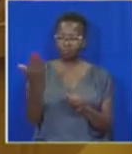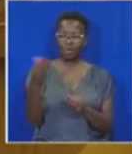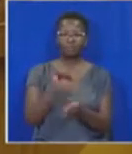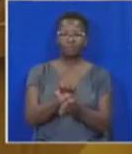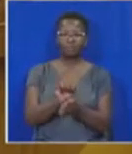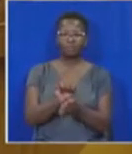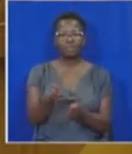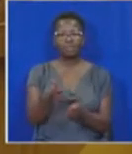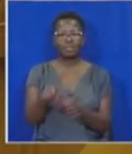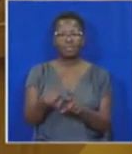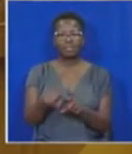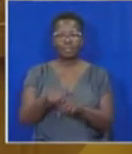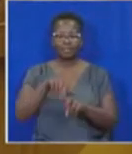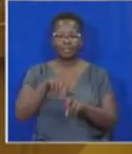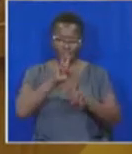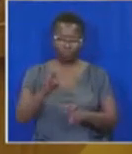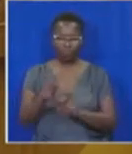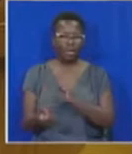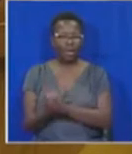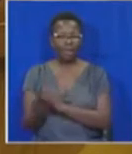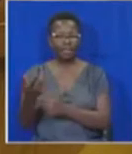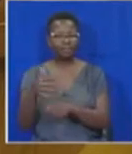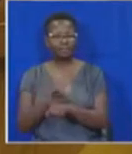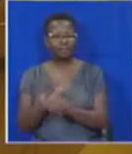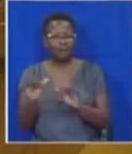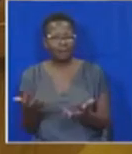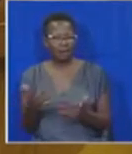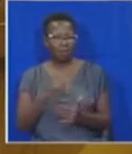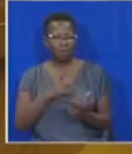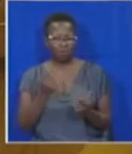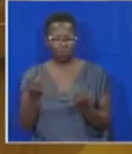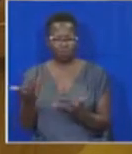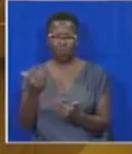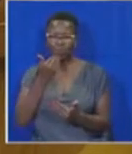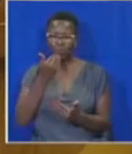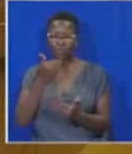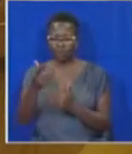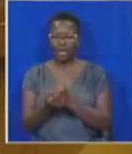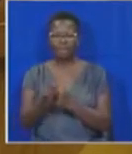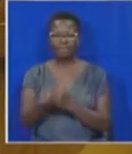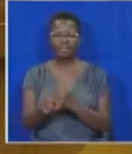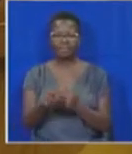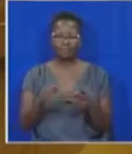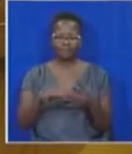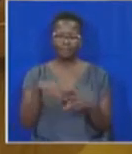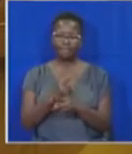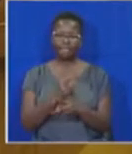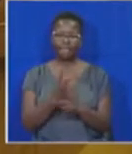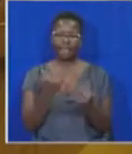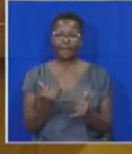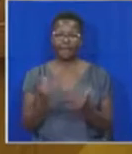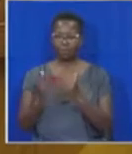accountability and inquests into all deaths to establish the causes and the appropriate steps that would follow. The removal of all surviving residents